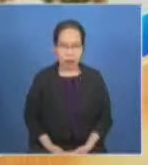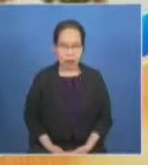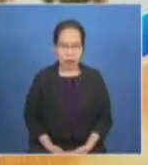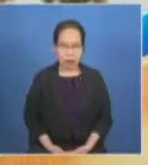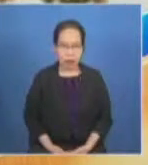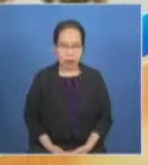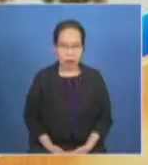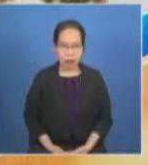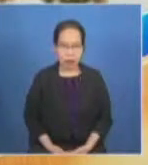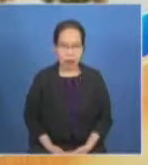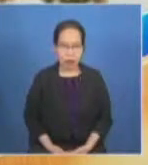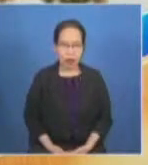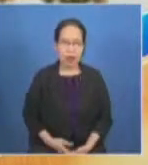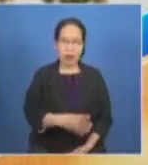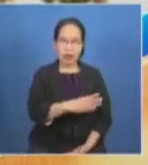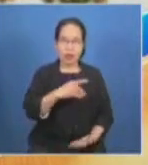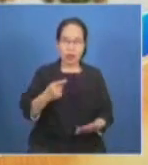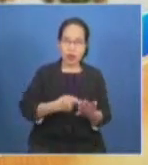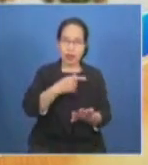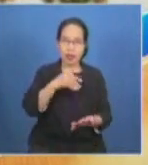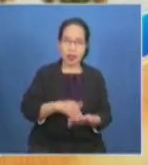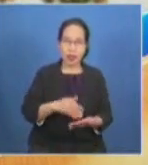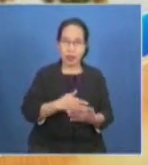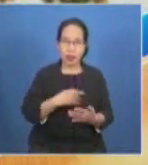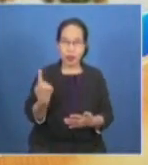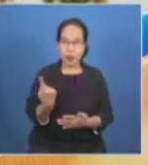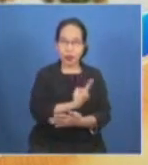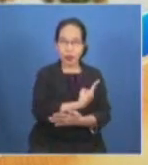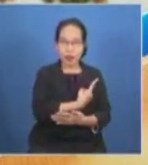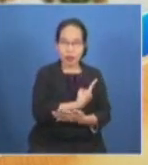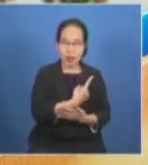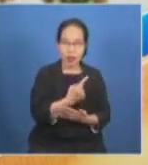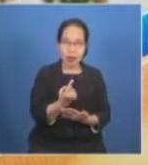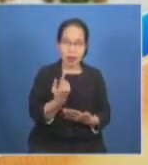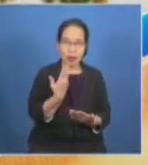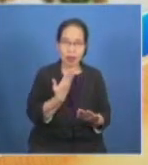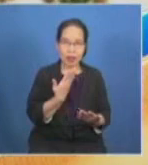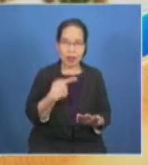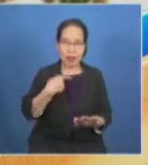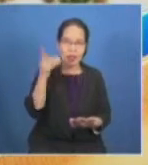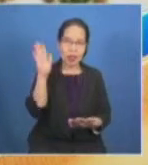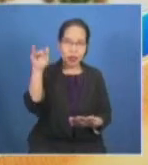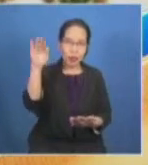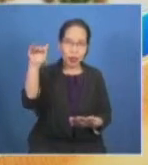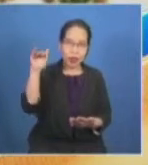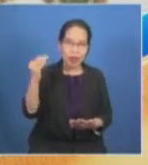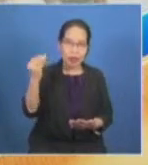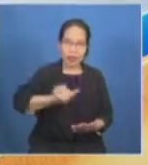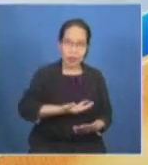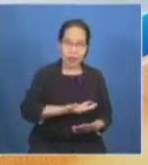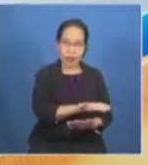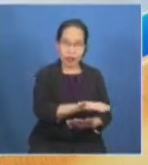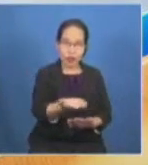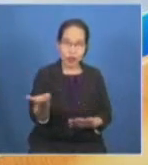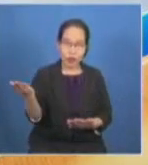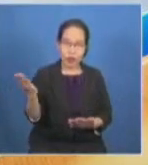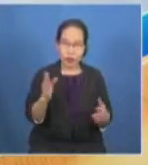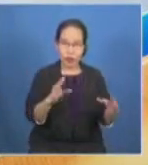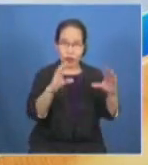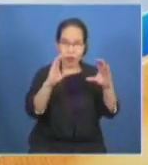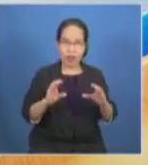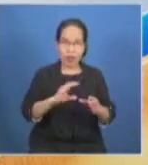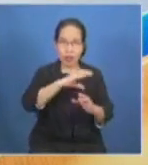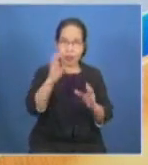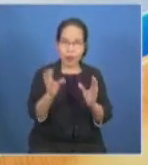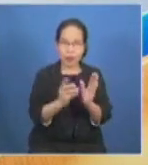At muli po, bago kami pansamantalang magpaalam. And once again, before we temporarily part ways,